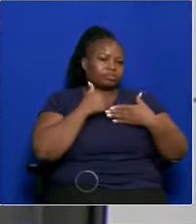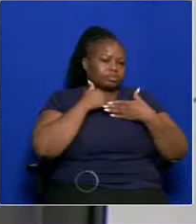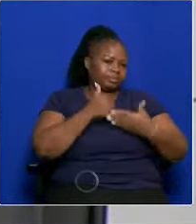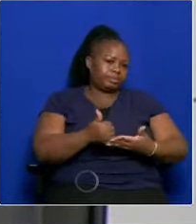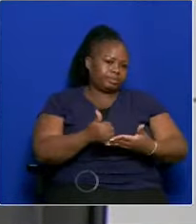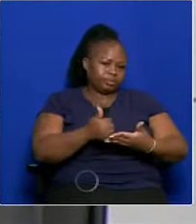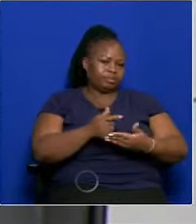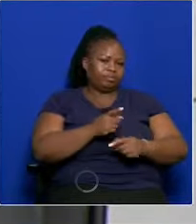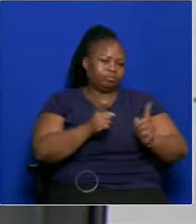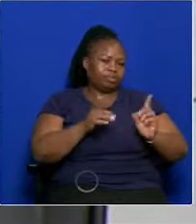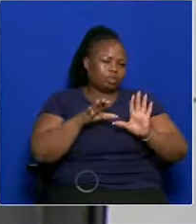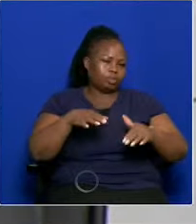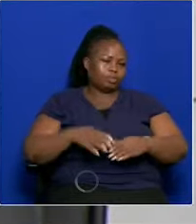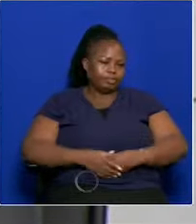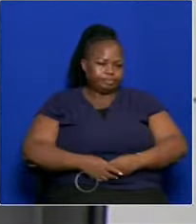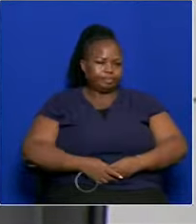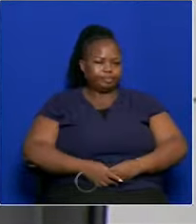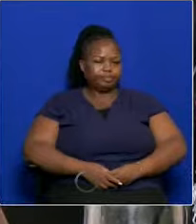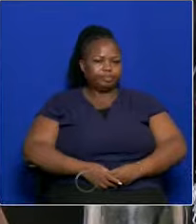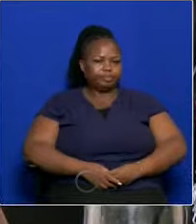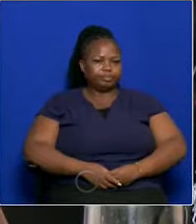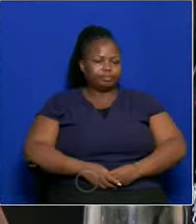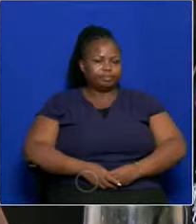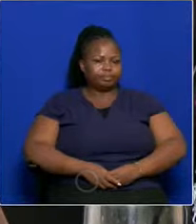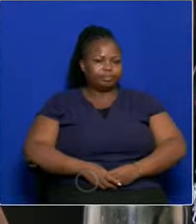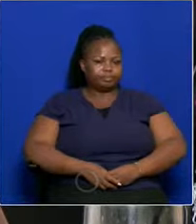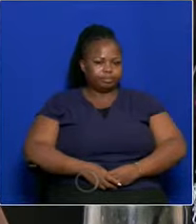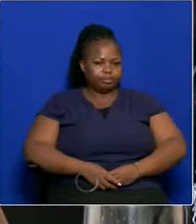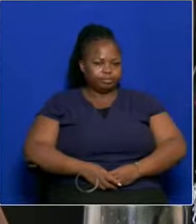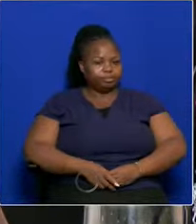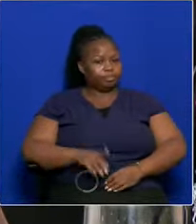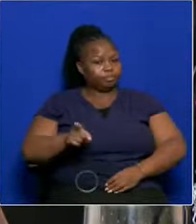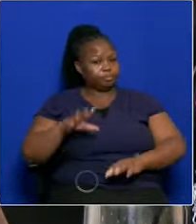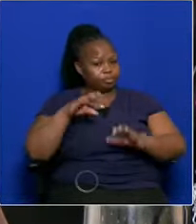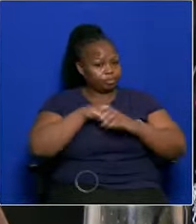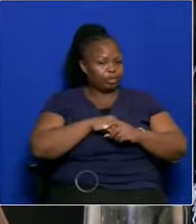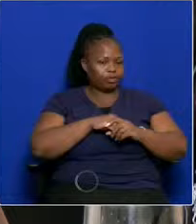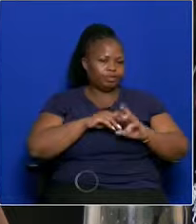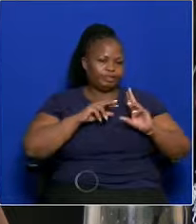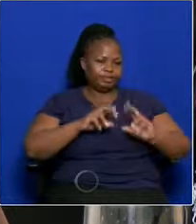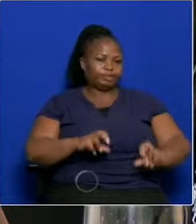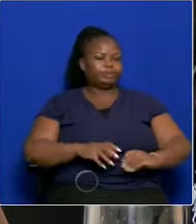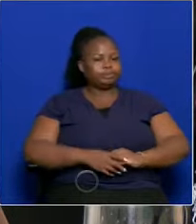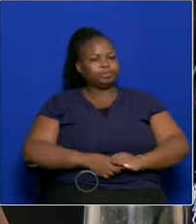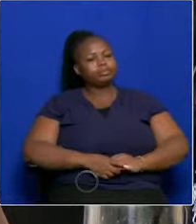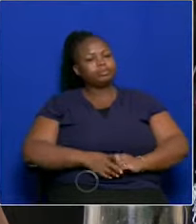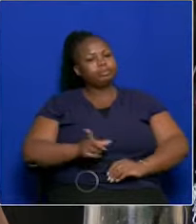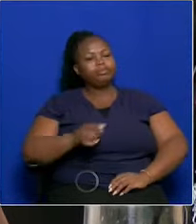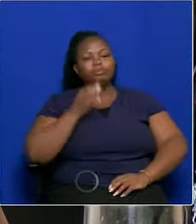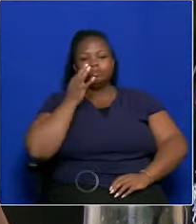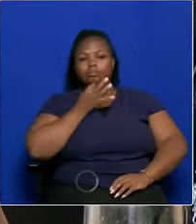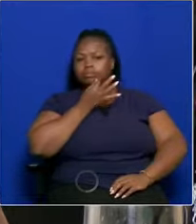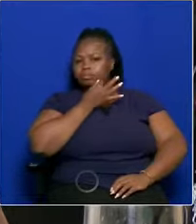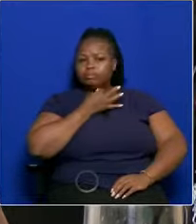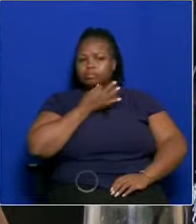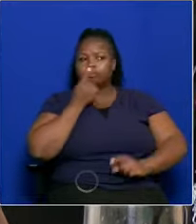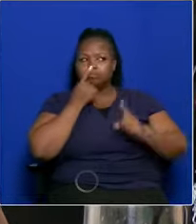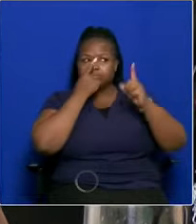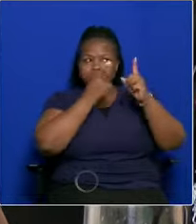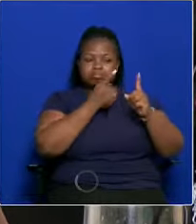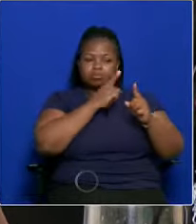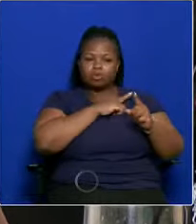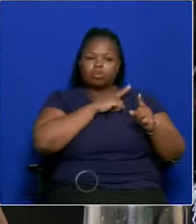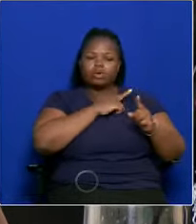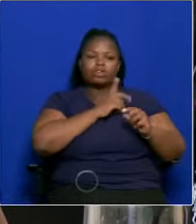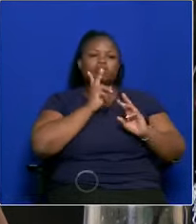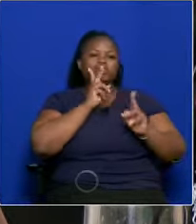grouping. All right, so you were part of the investigation, and you say that the purpose of the visit was to